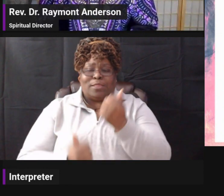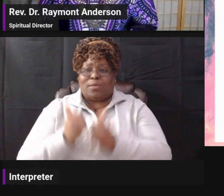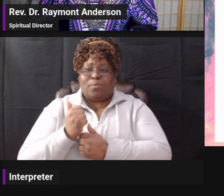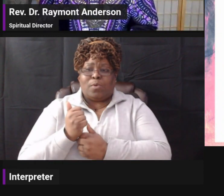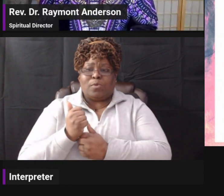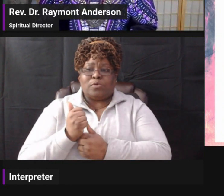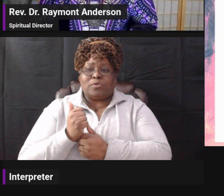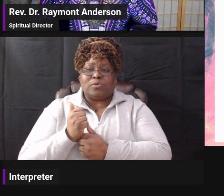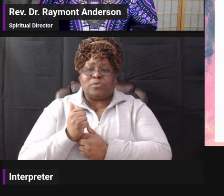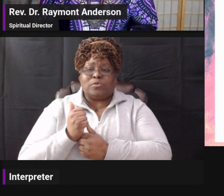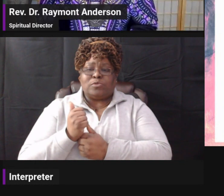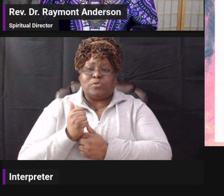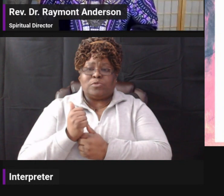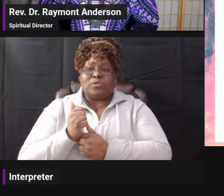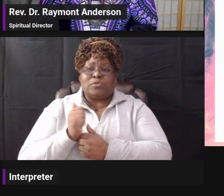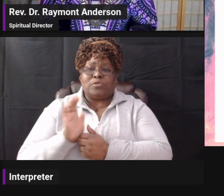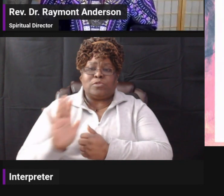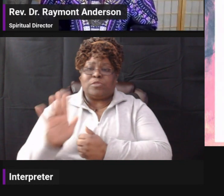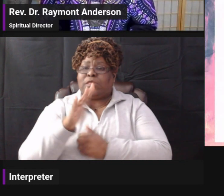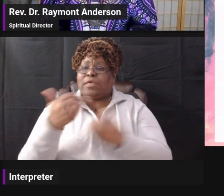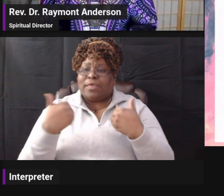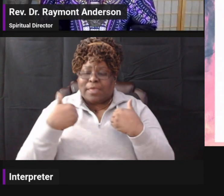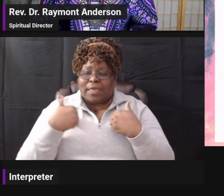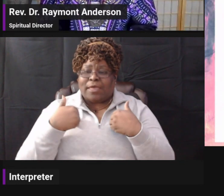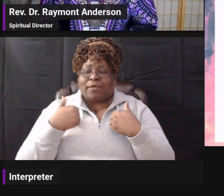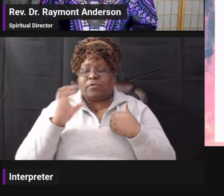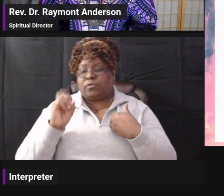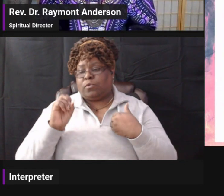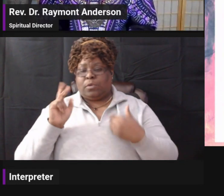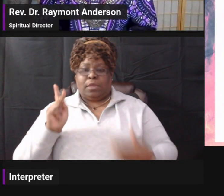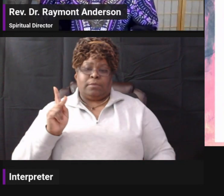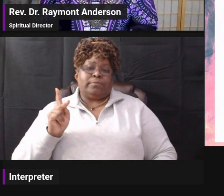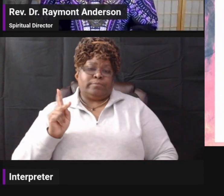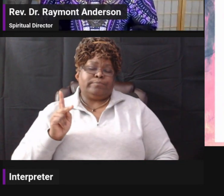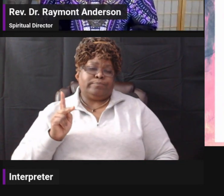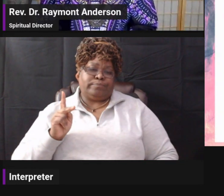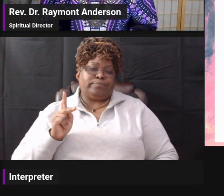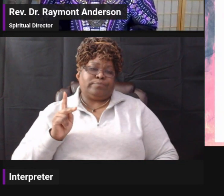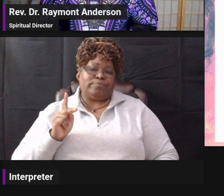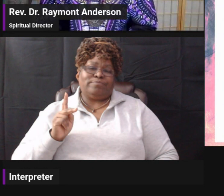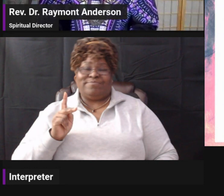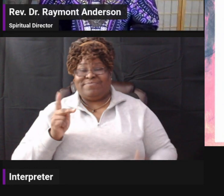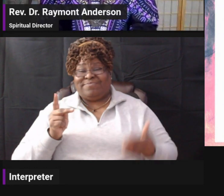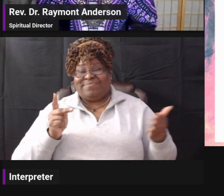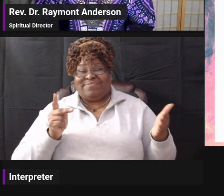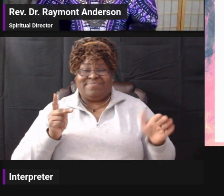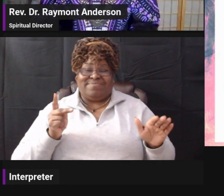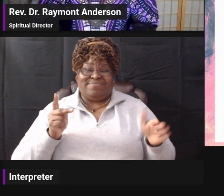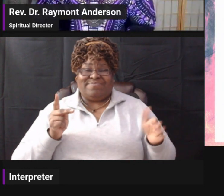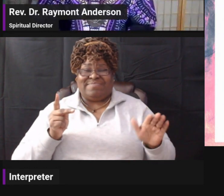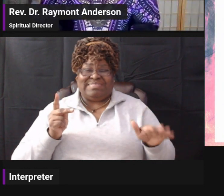that the most they can get today, for a variety of reasons, is okay, is